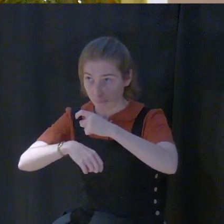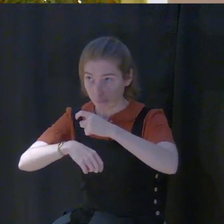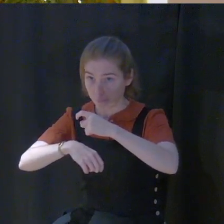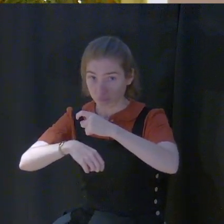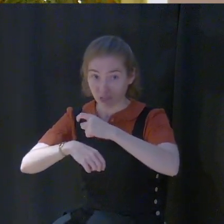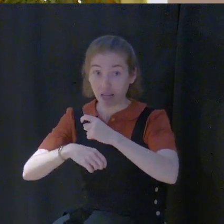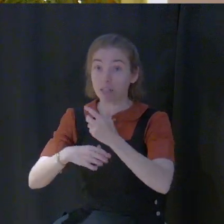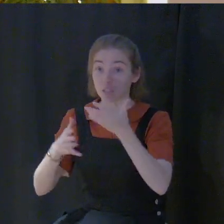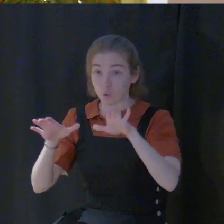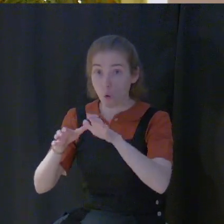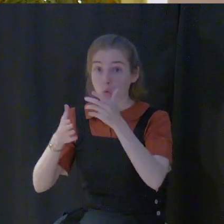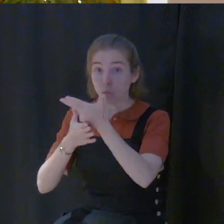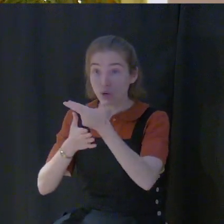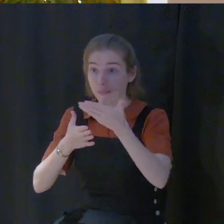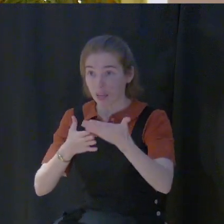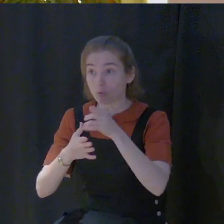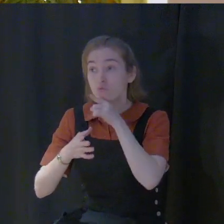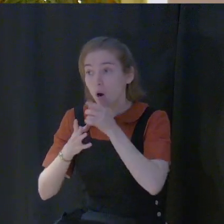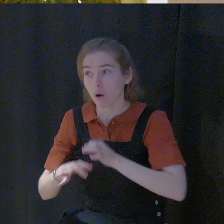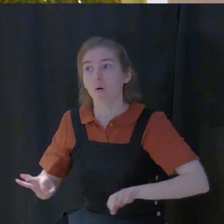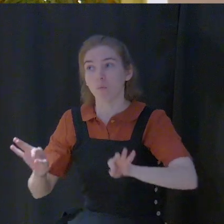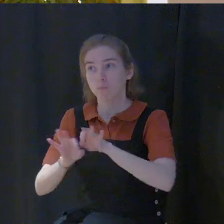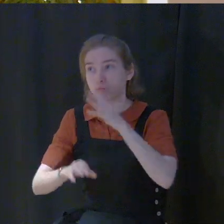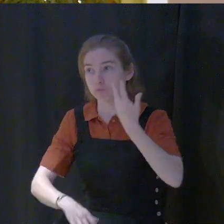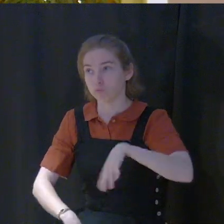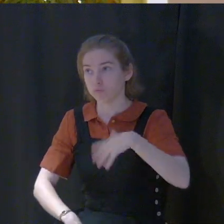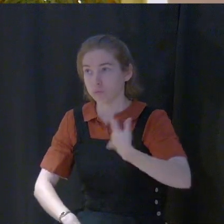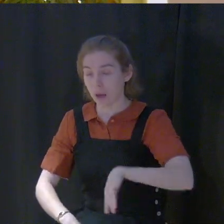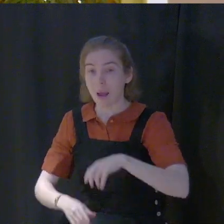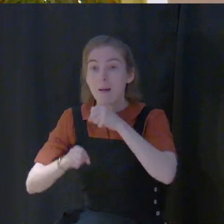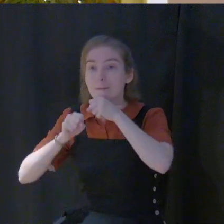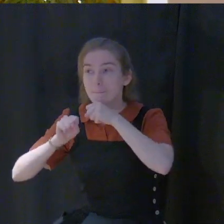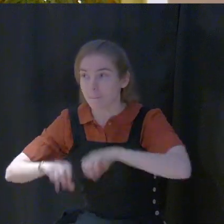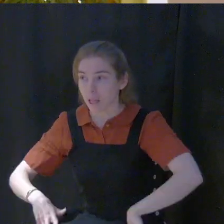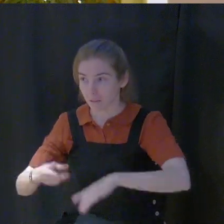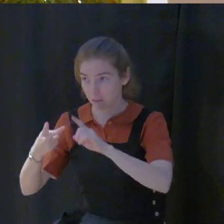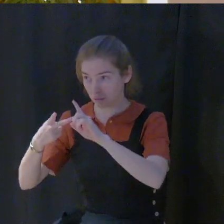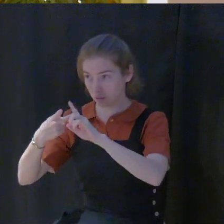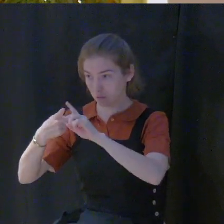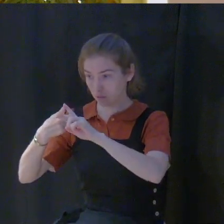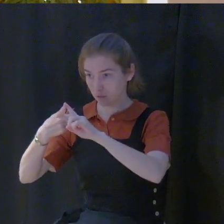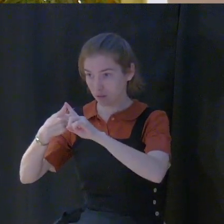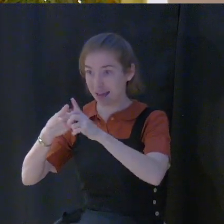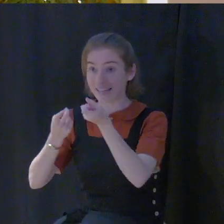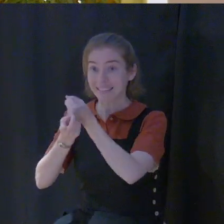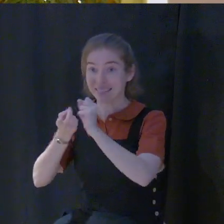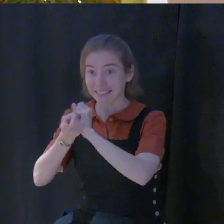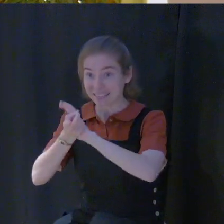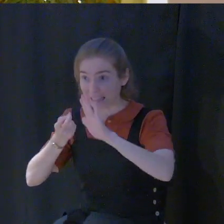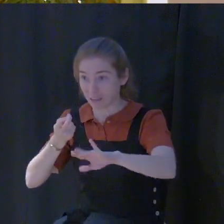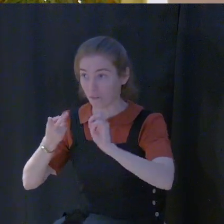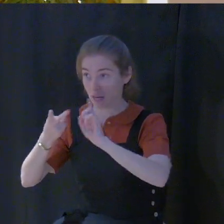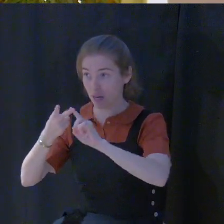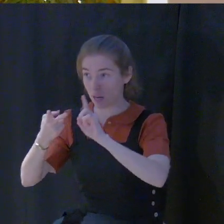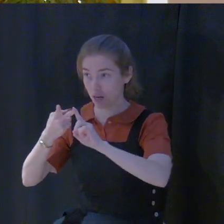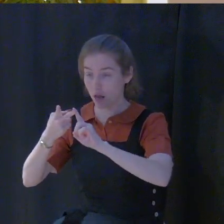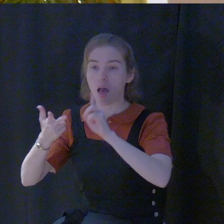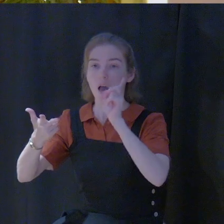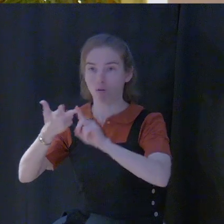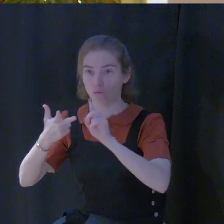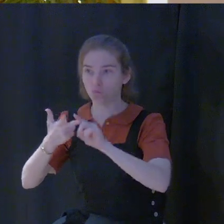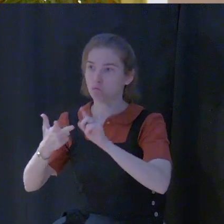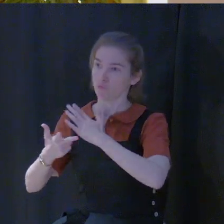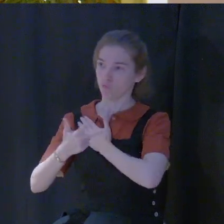he did three things to it that were very important. He blessed it, he sanctified it, and he rested on